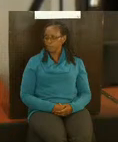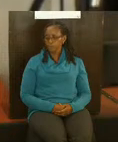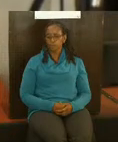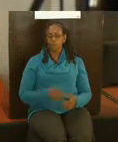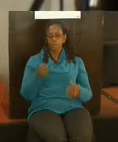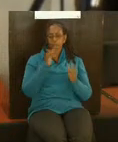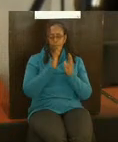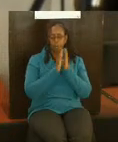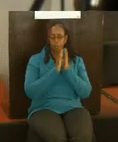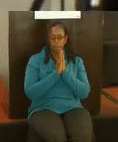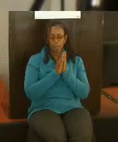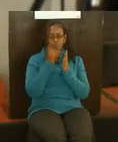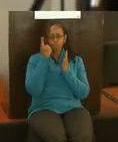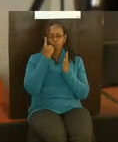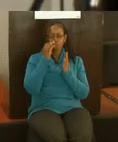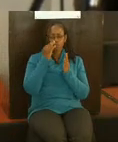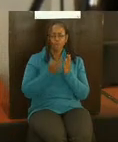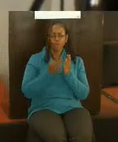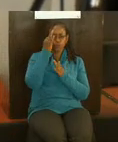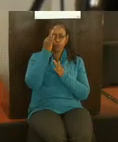future Generations